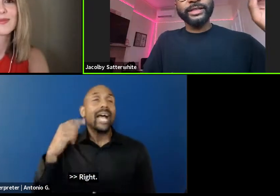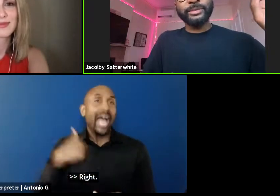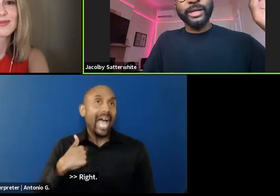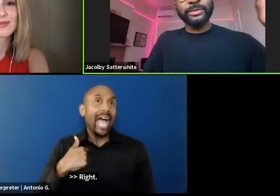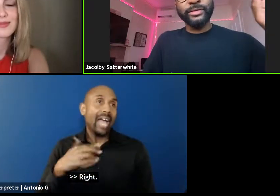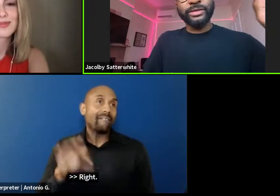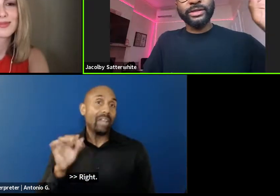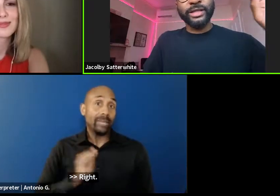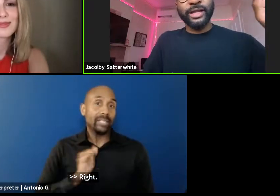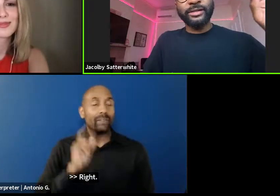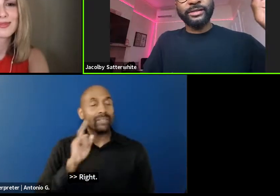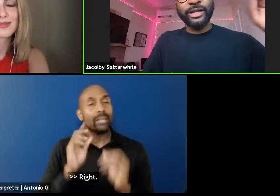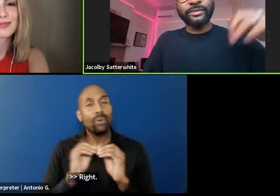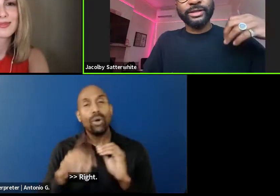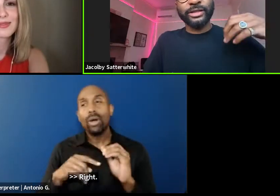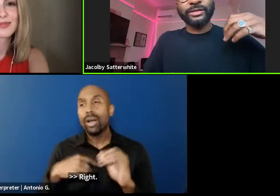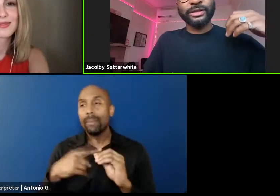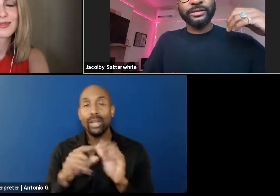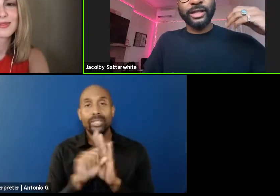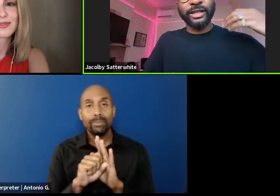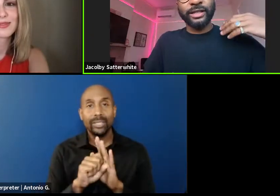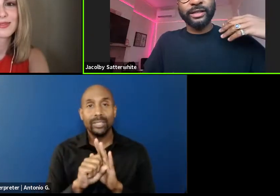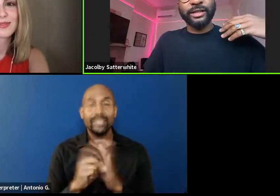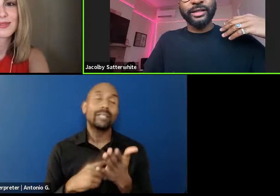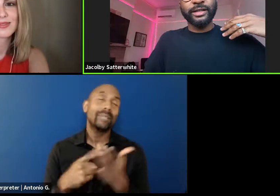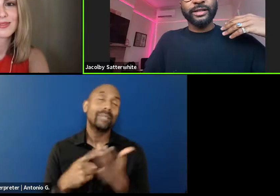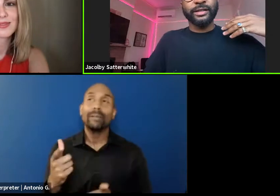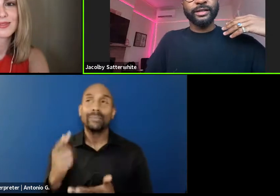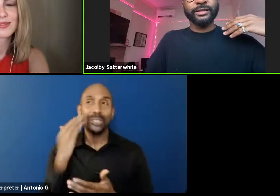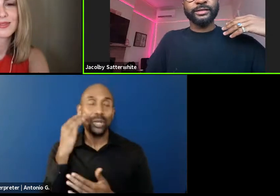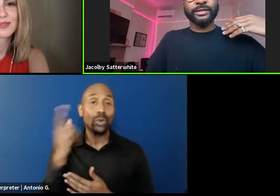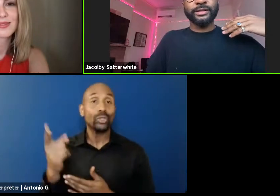I guess like sometimes if you just get outside of yourself and you like,